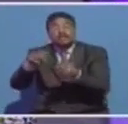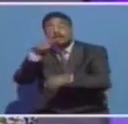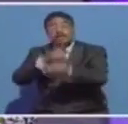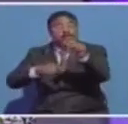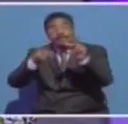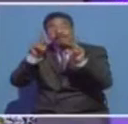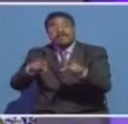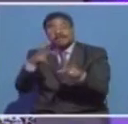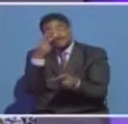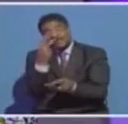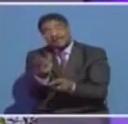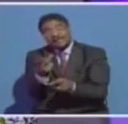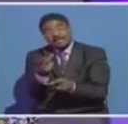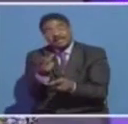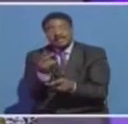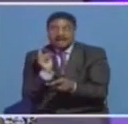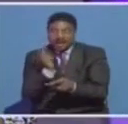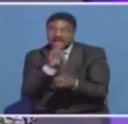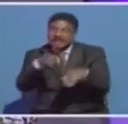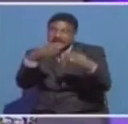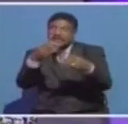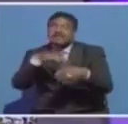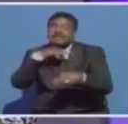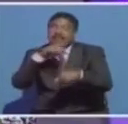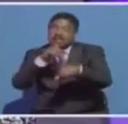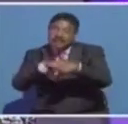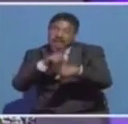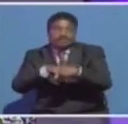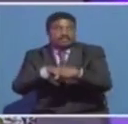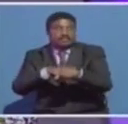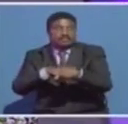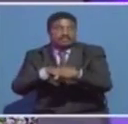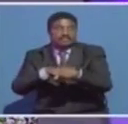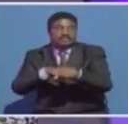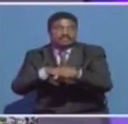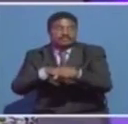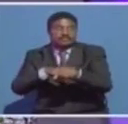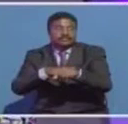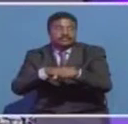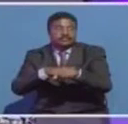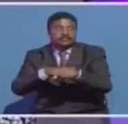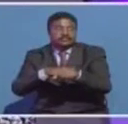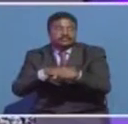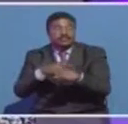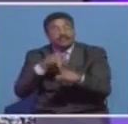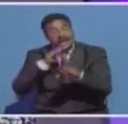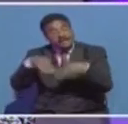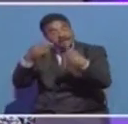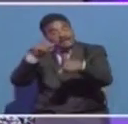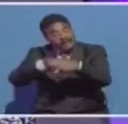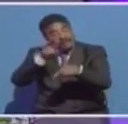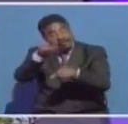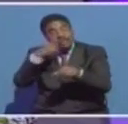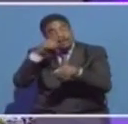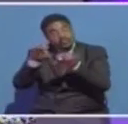we're trying to give people enough rope to hang themselves so that when we crack the whip, you know, we will have given them enough chances for them to do